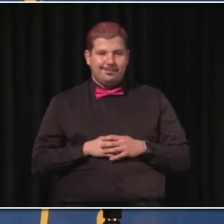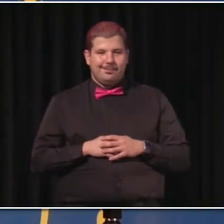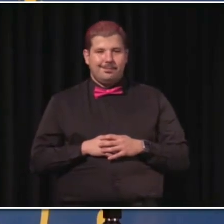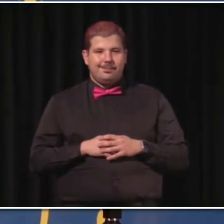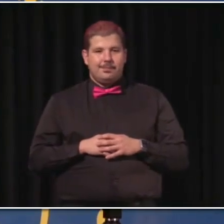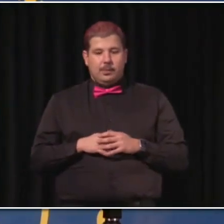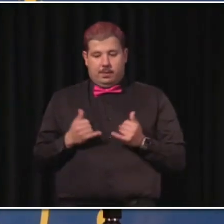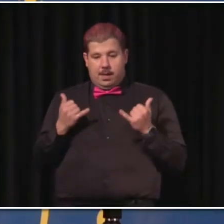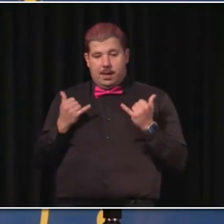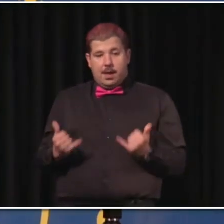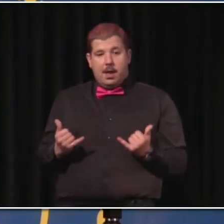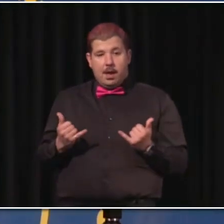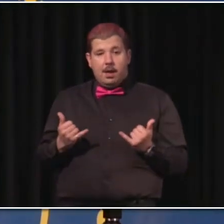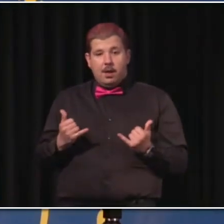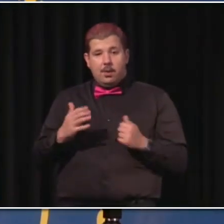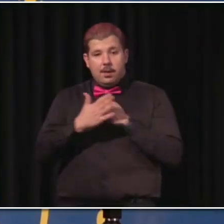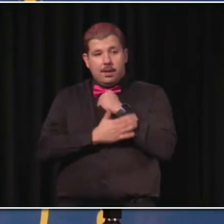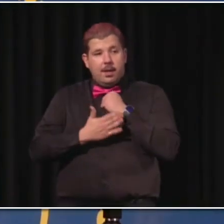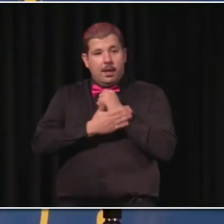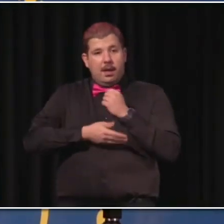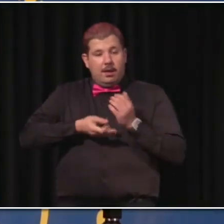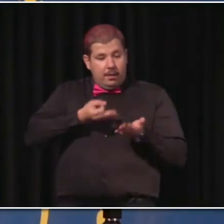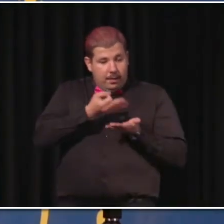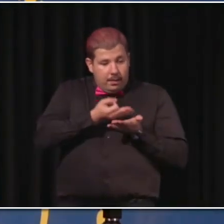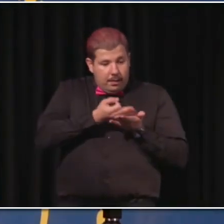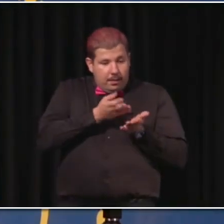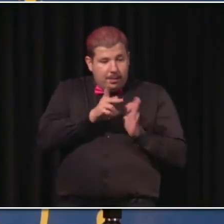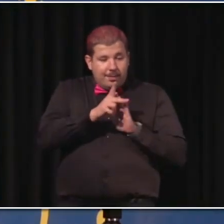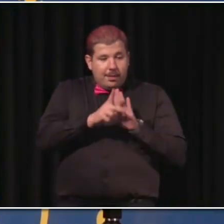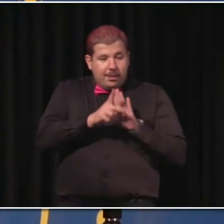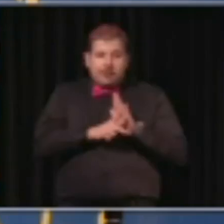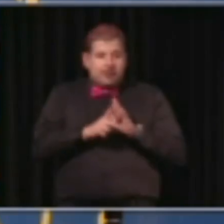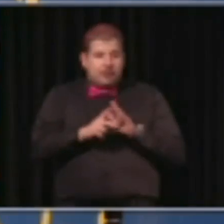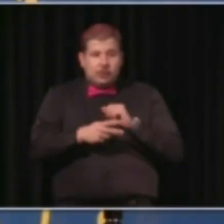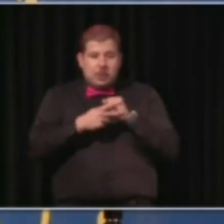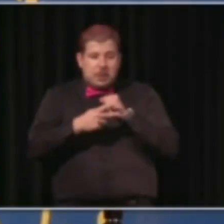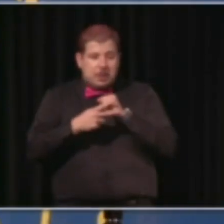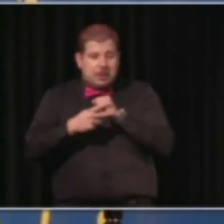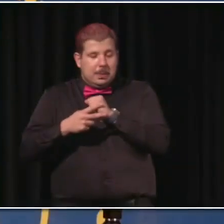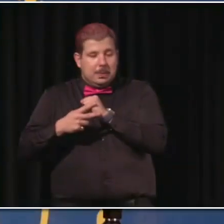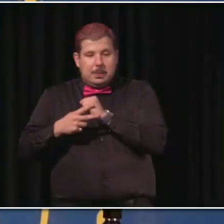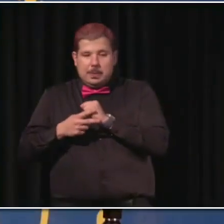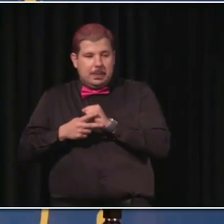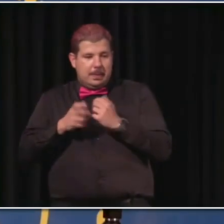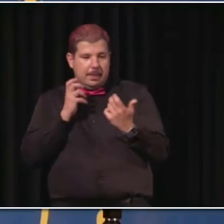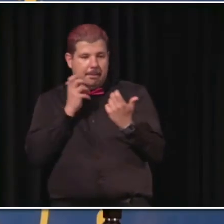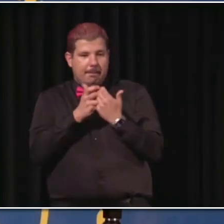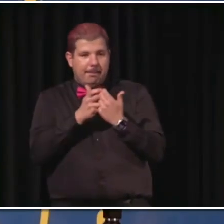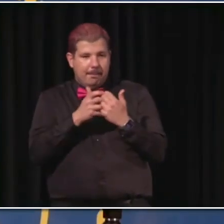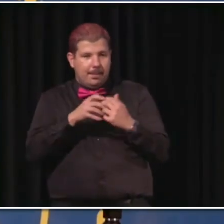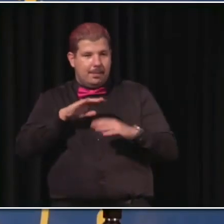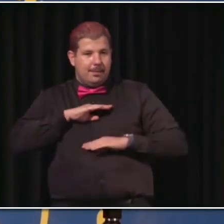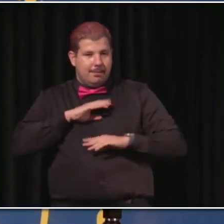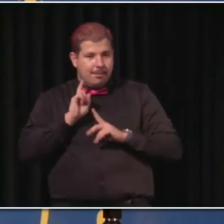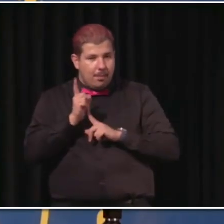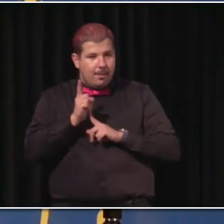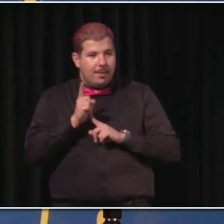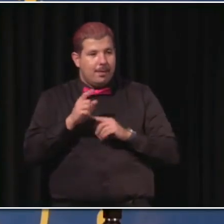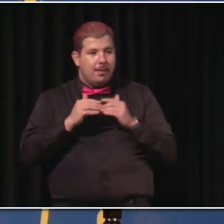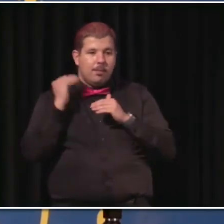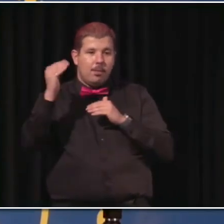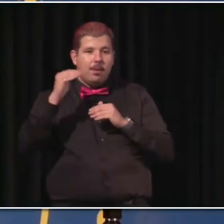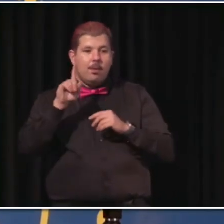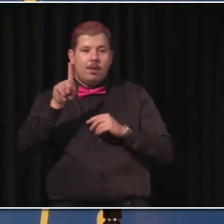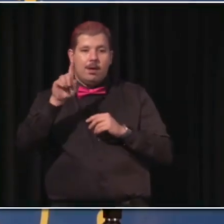But right now, our county's fiscal policy is too conservative to meet this moment. We have more than $100